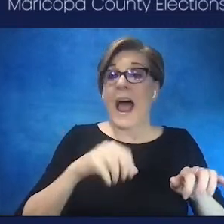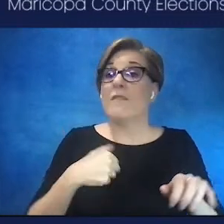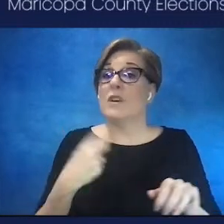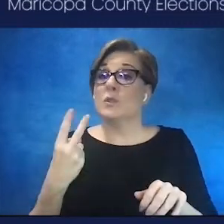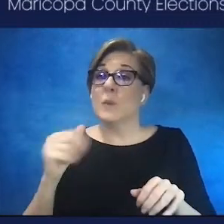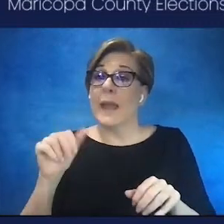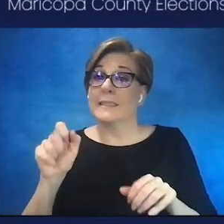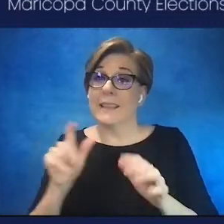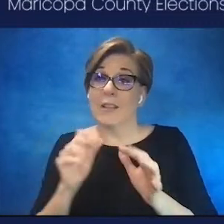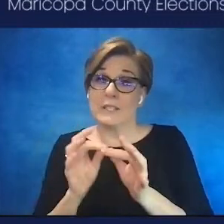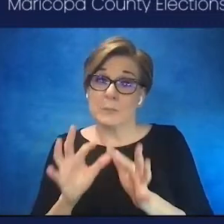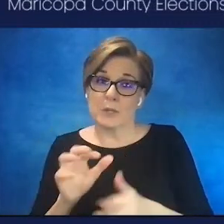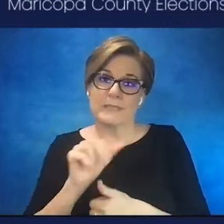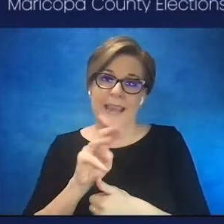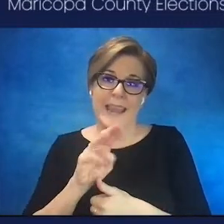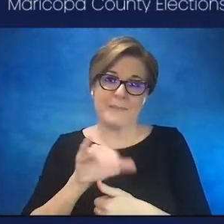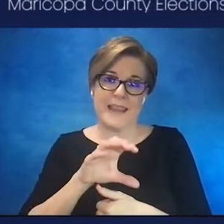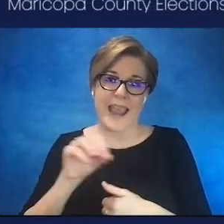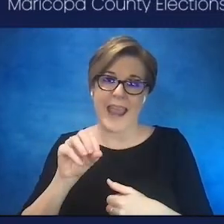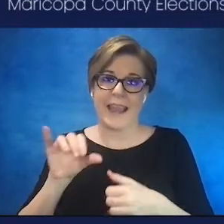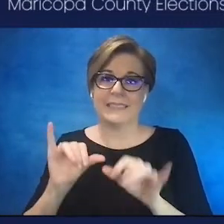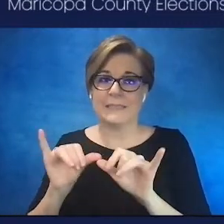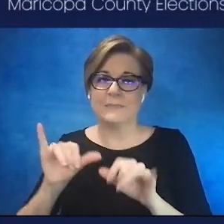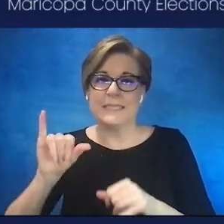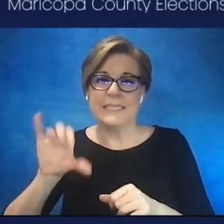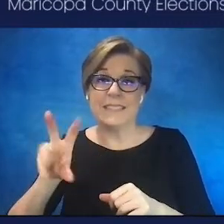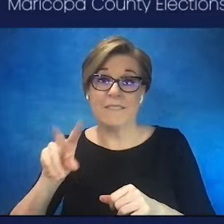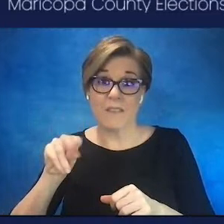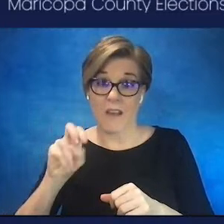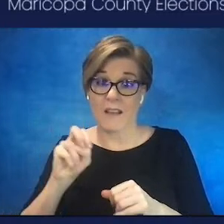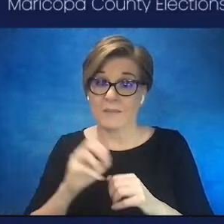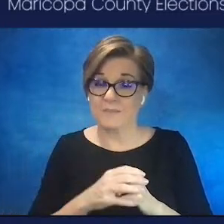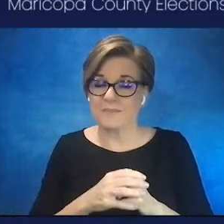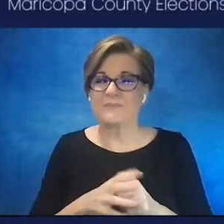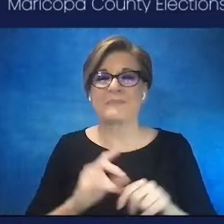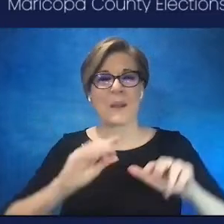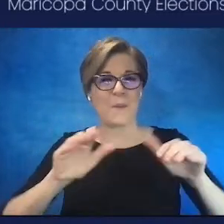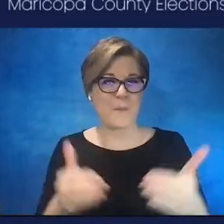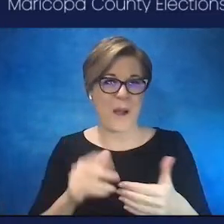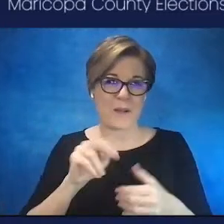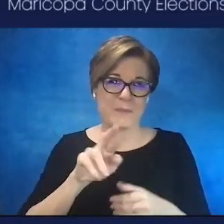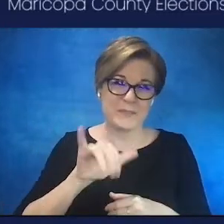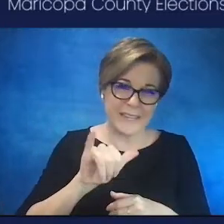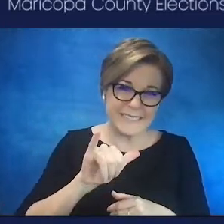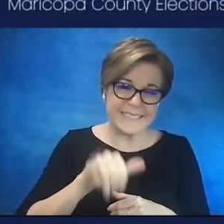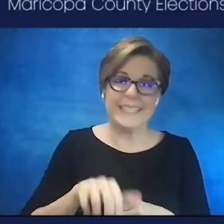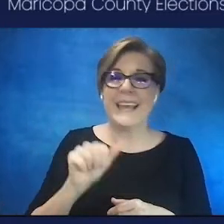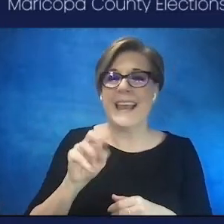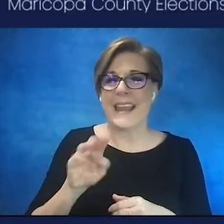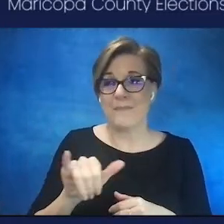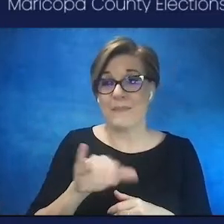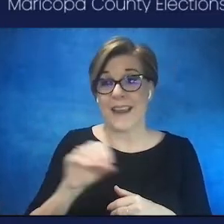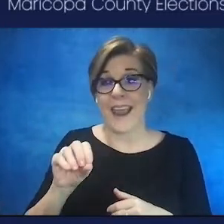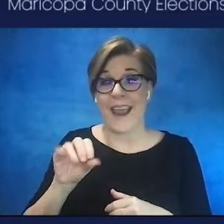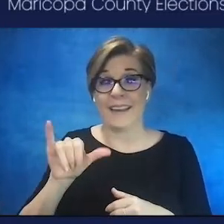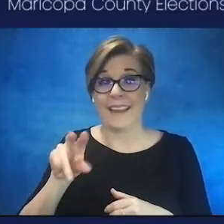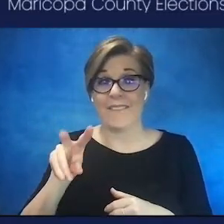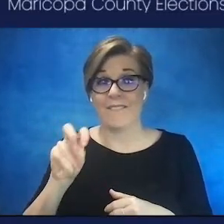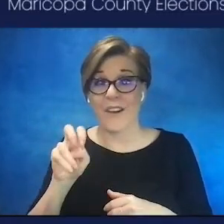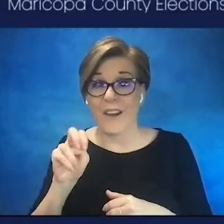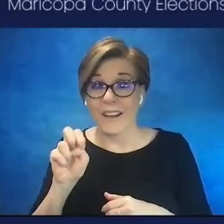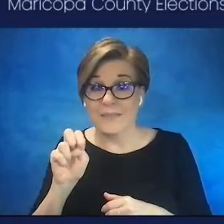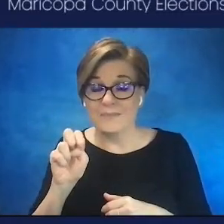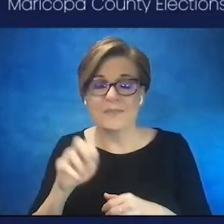2 American Sign Language interpreters, Amy and Yvonne. So welcome, Tracy, Amy, and Yvonne. So with